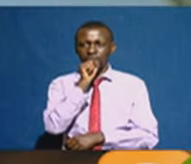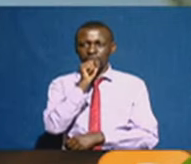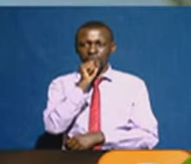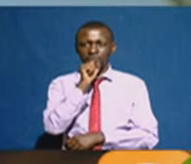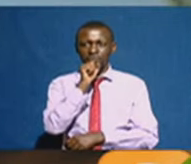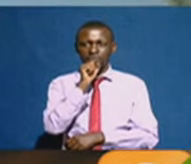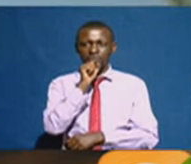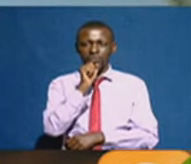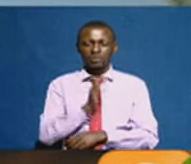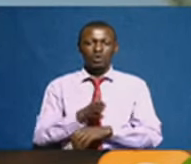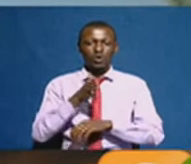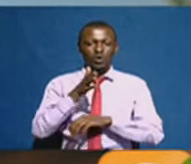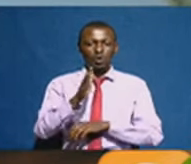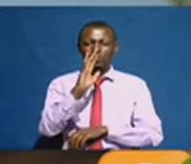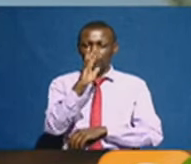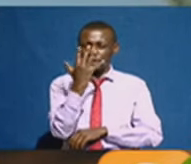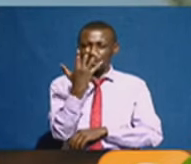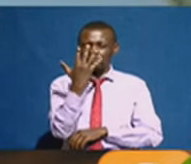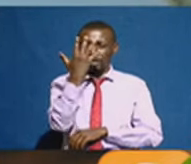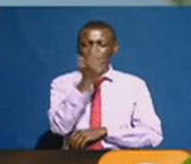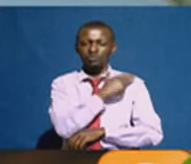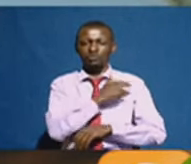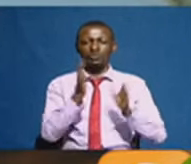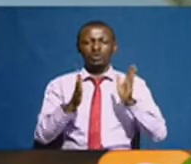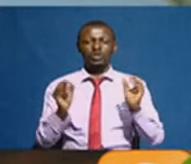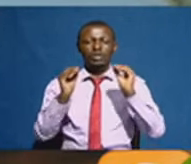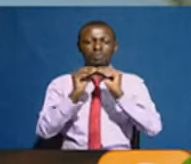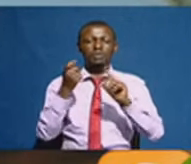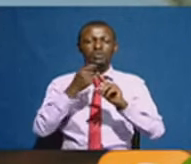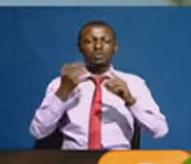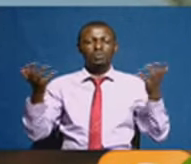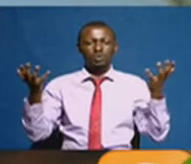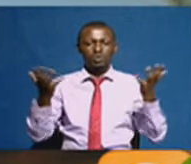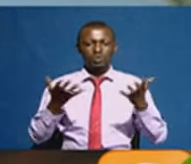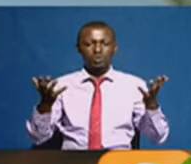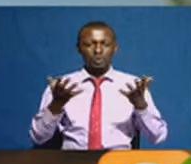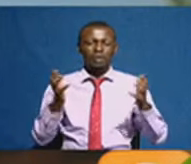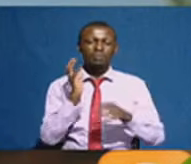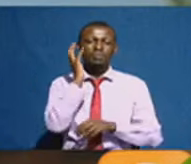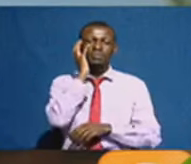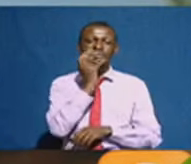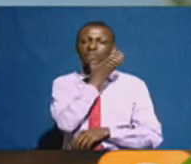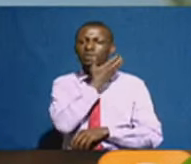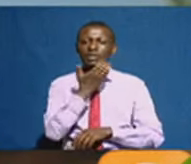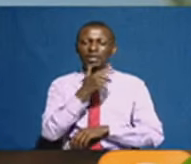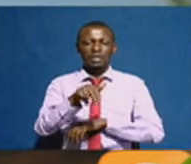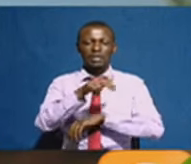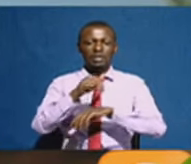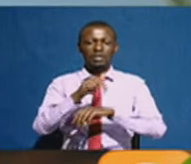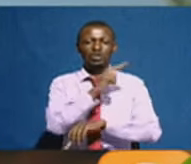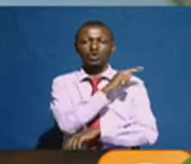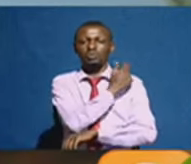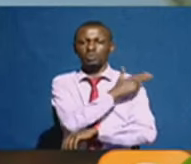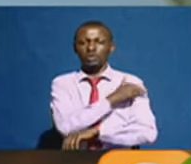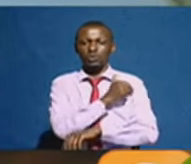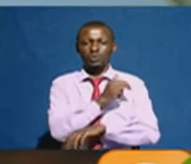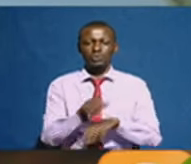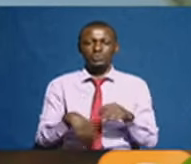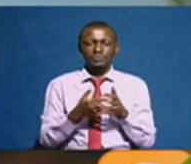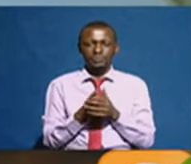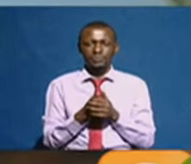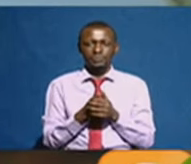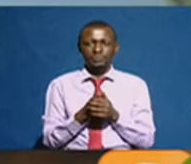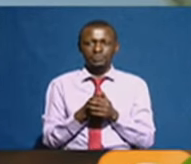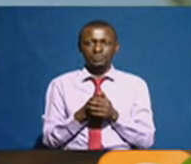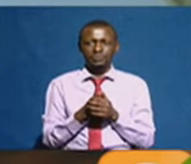than five actually, that I got to meet were all from the Kenyatta National Hospital at the time. And what does that